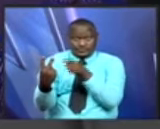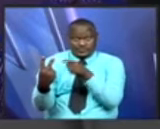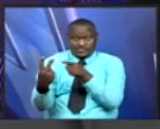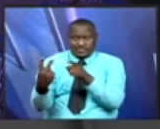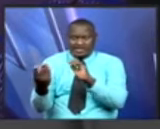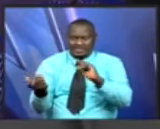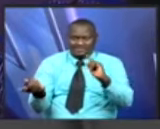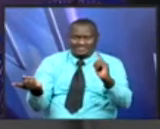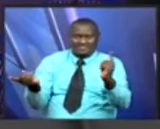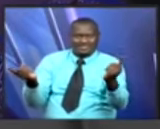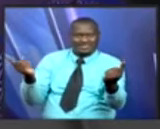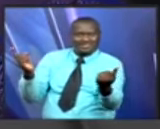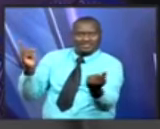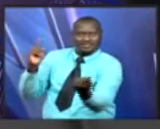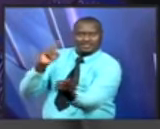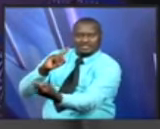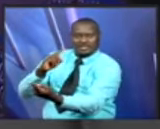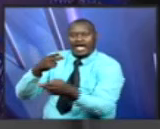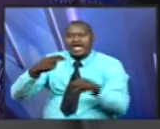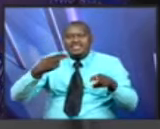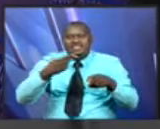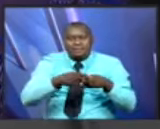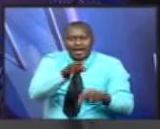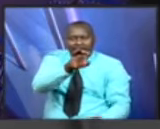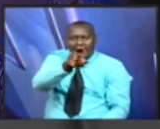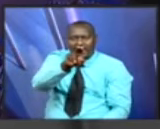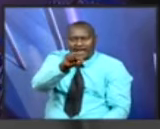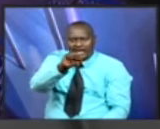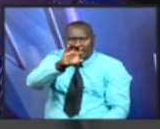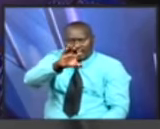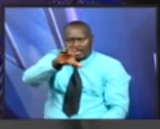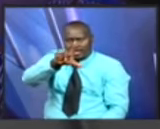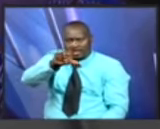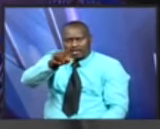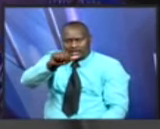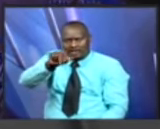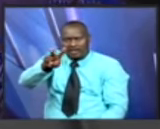1900. 1962, it was what we call an enclave economy.